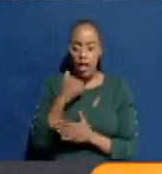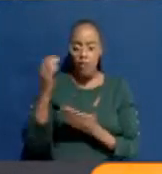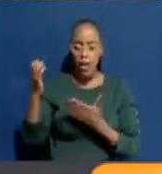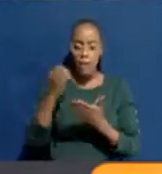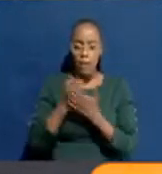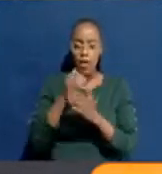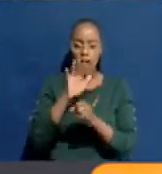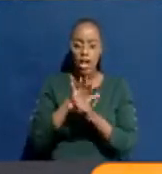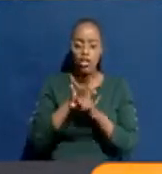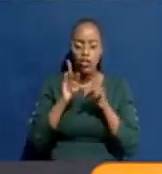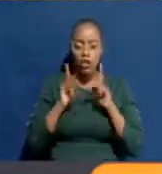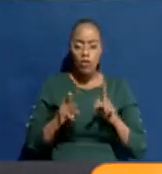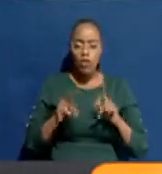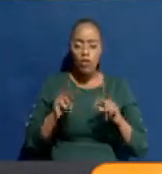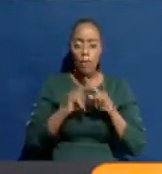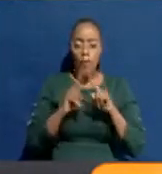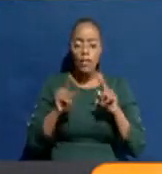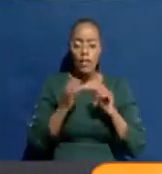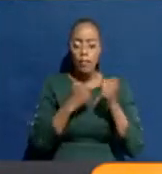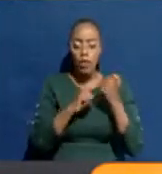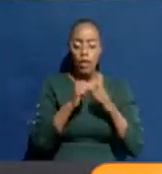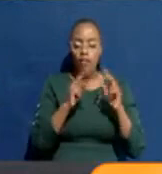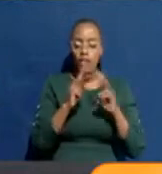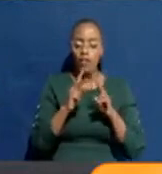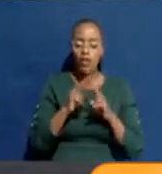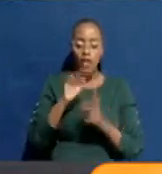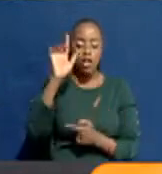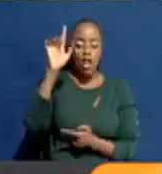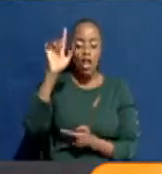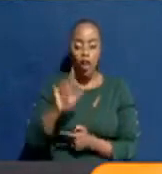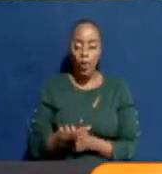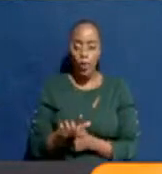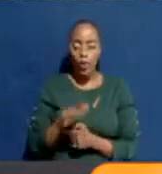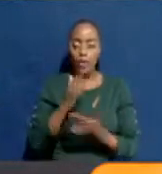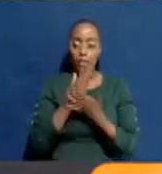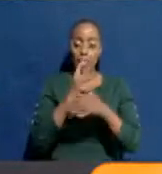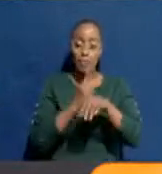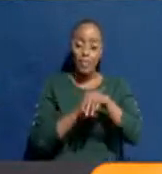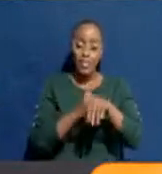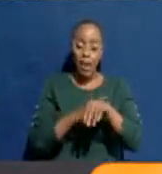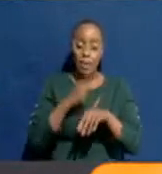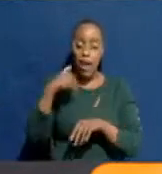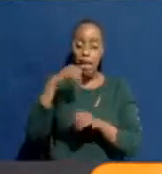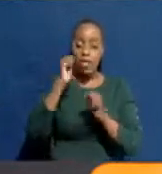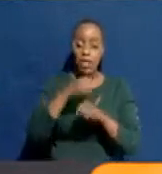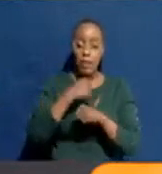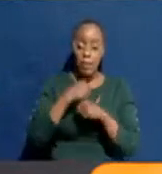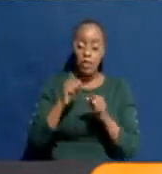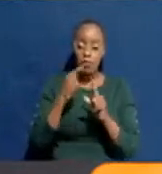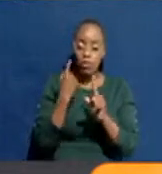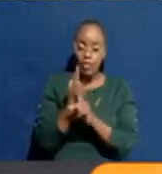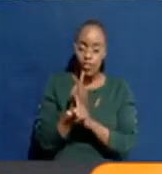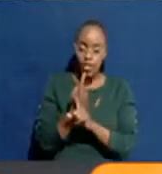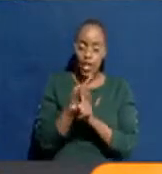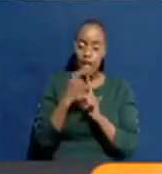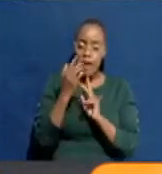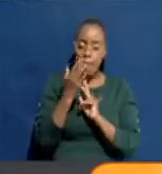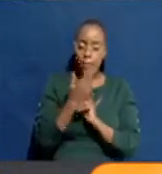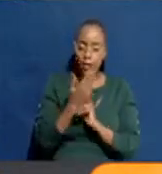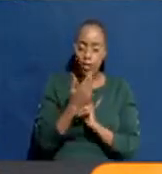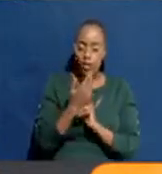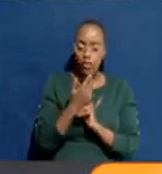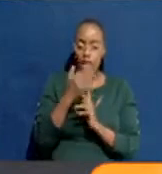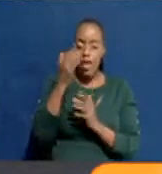many people, but productivity is lower. Sometimes we are not able to distinguish between